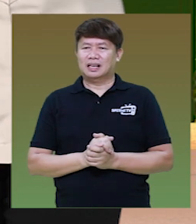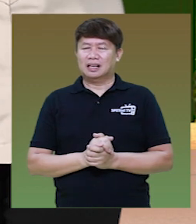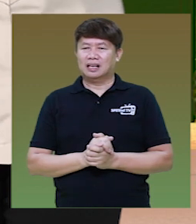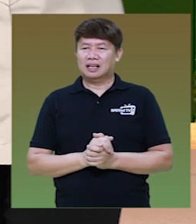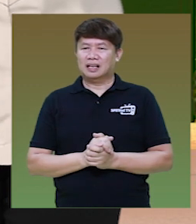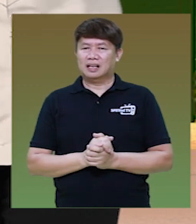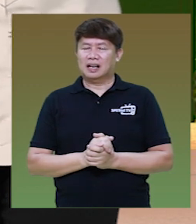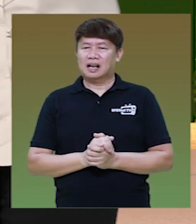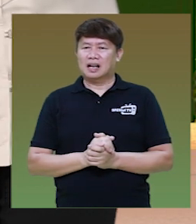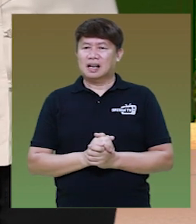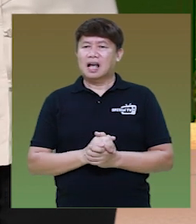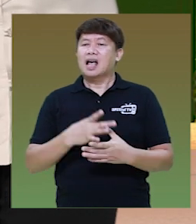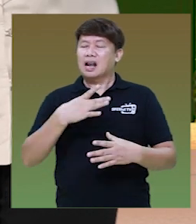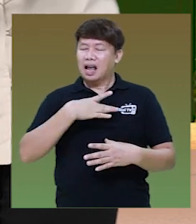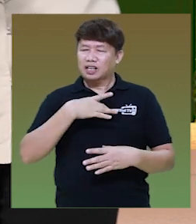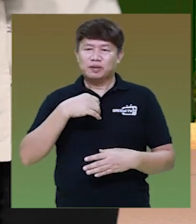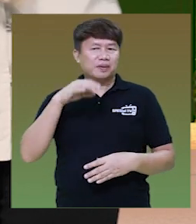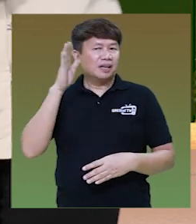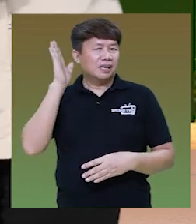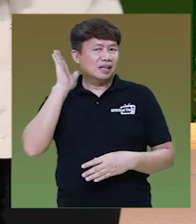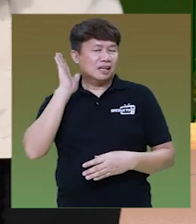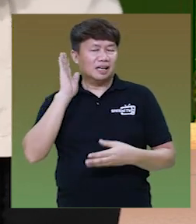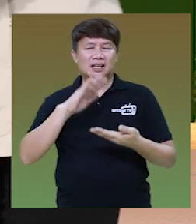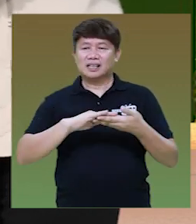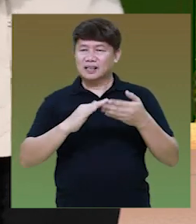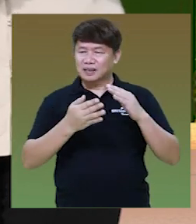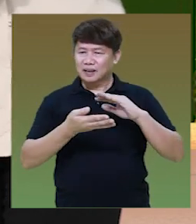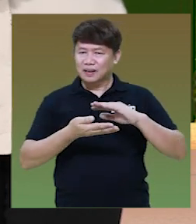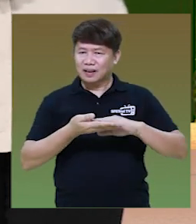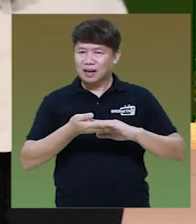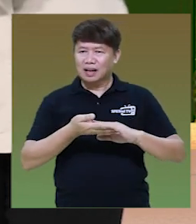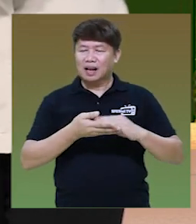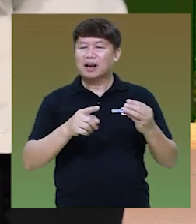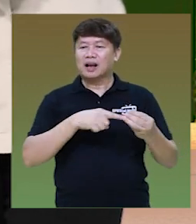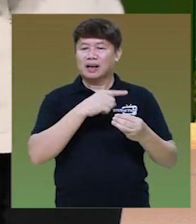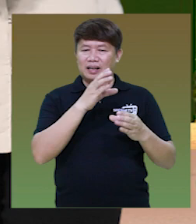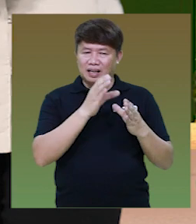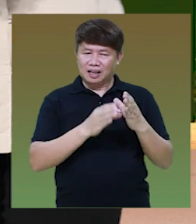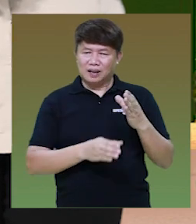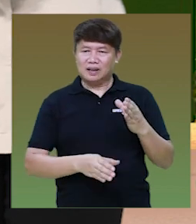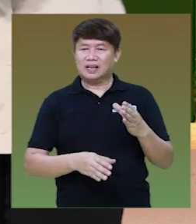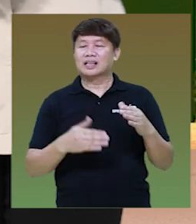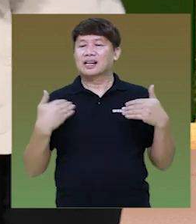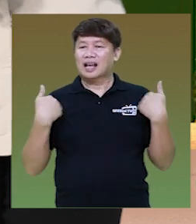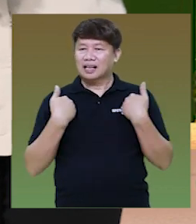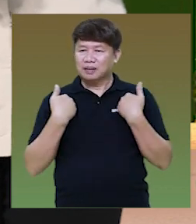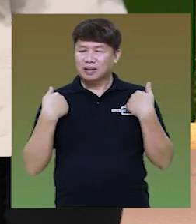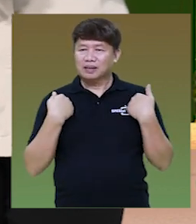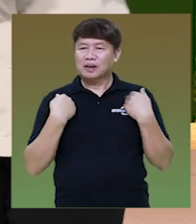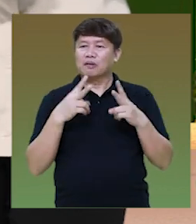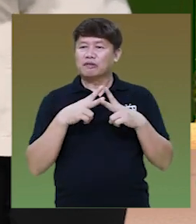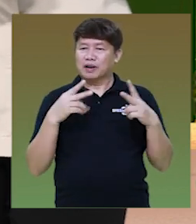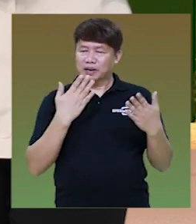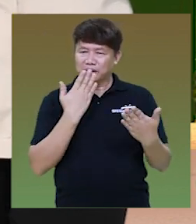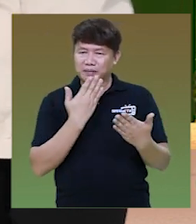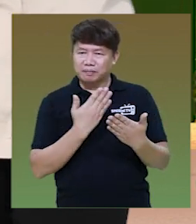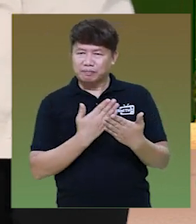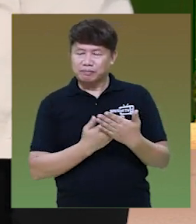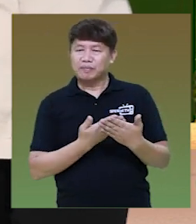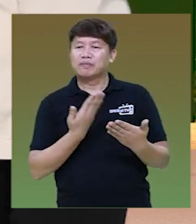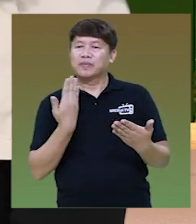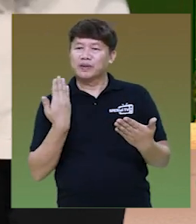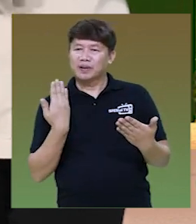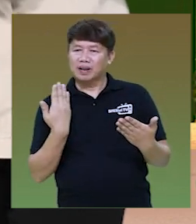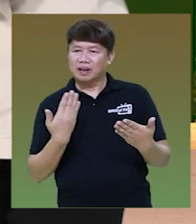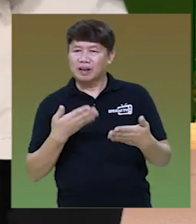Would you like to hear a story about a carrot and these animals? Very good. But